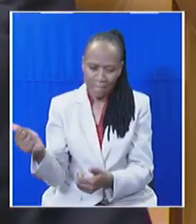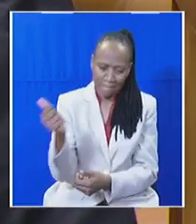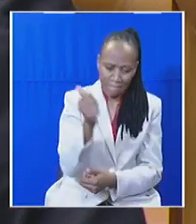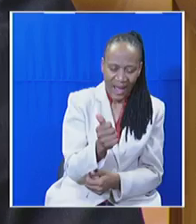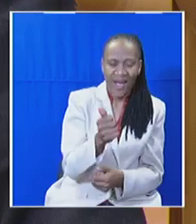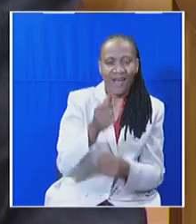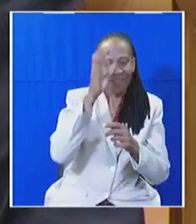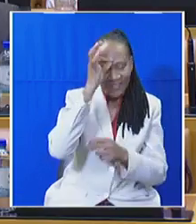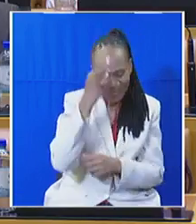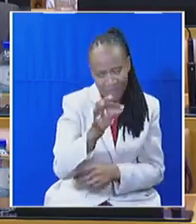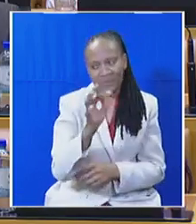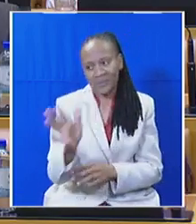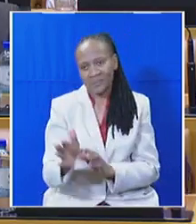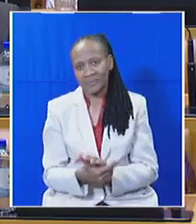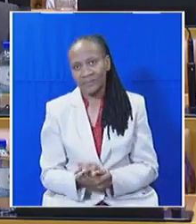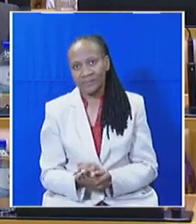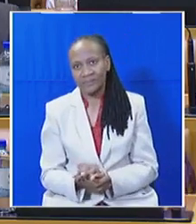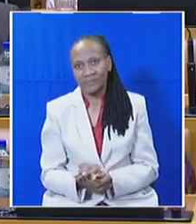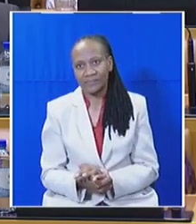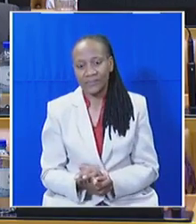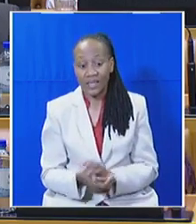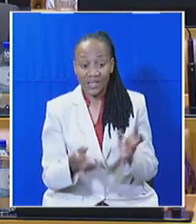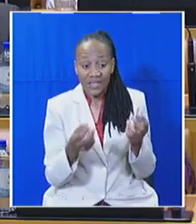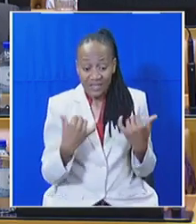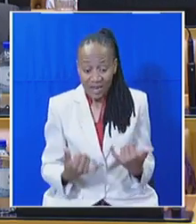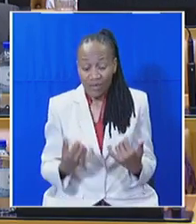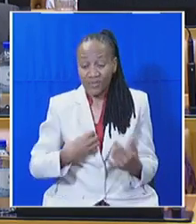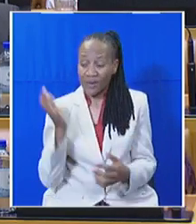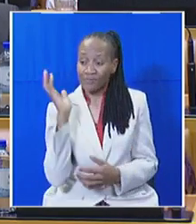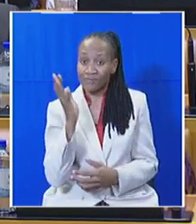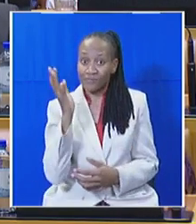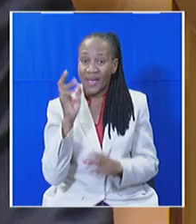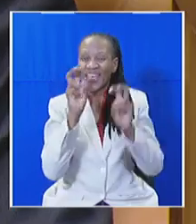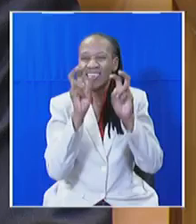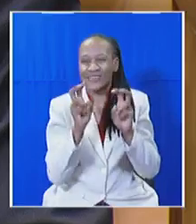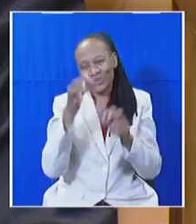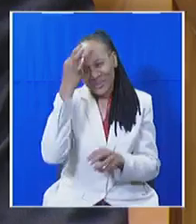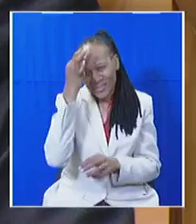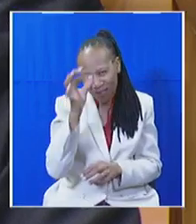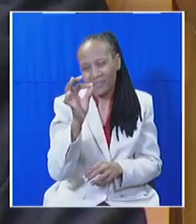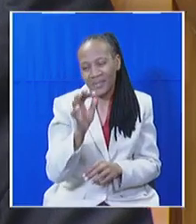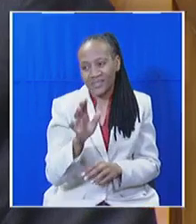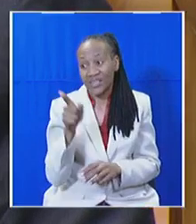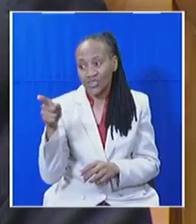kind of issues. These are government issues, they are not opposition issues.